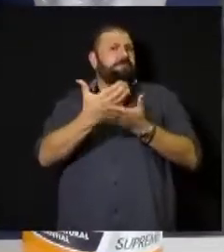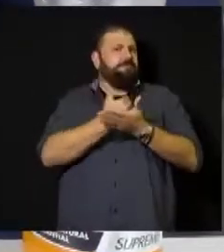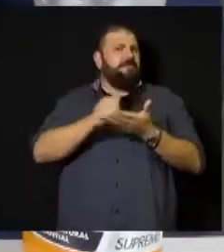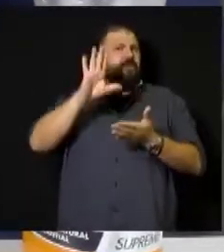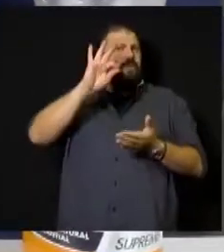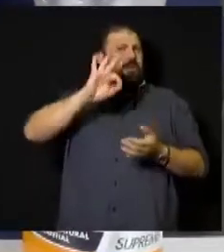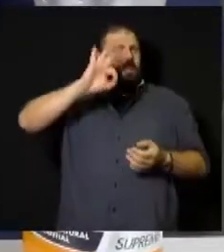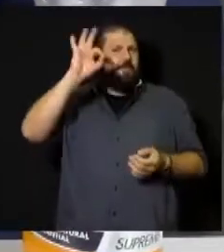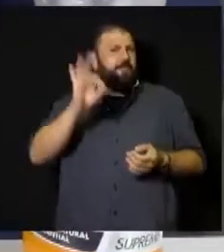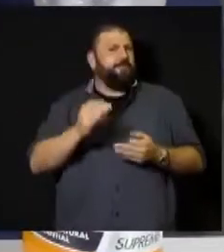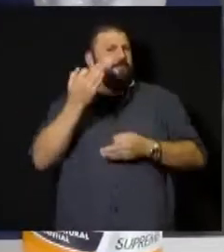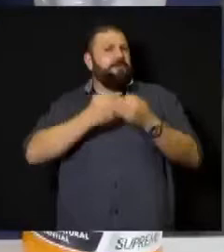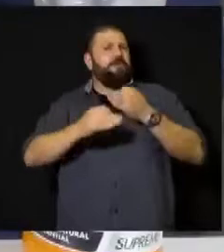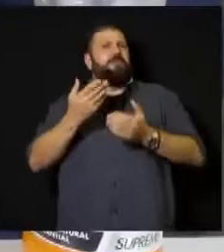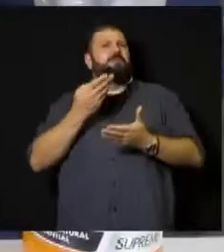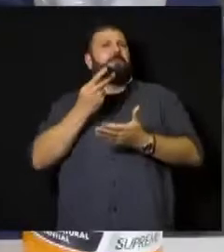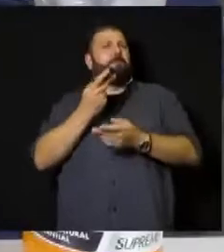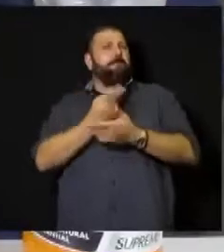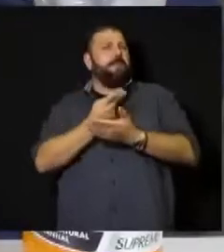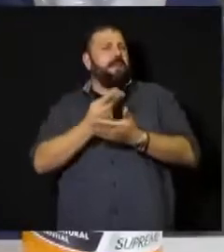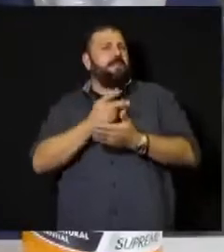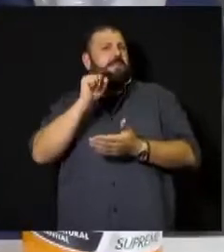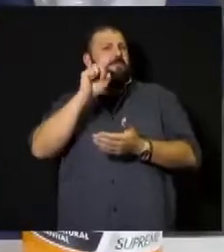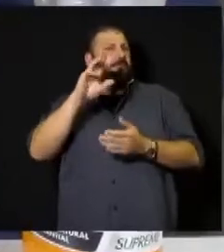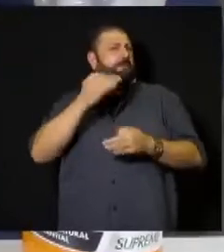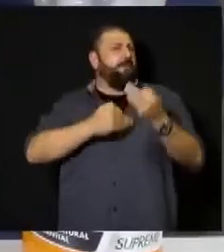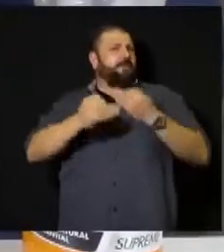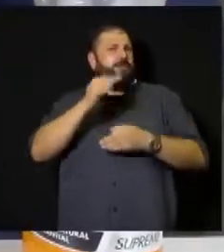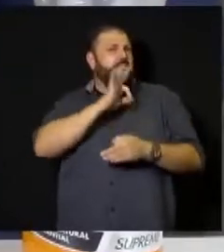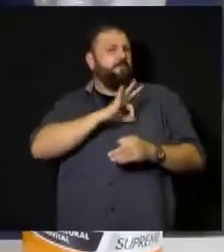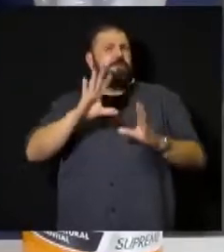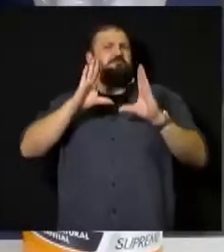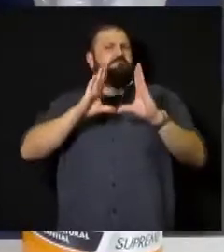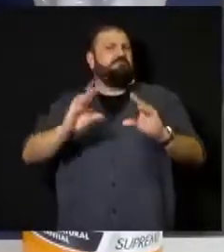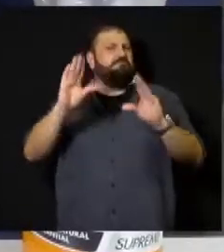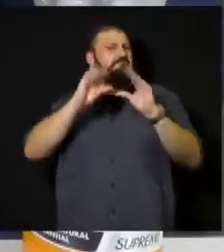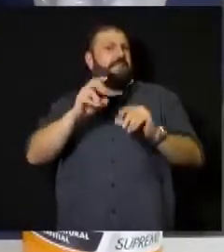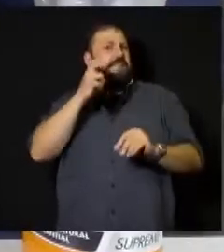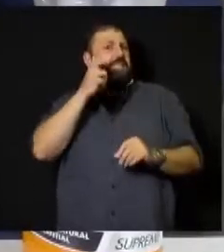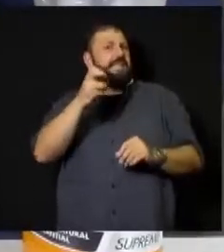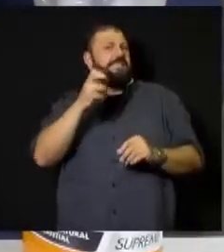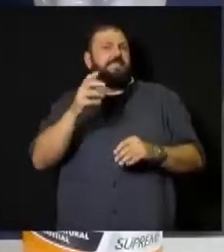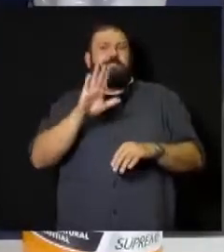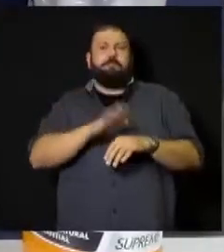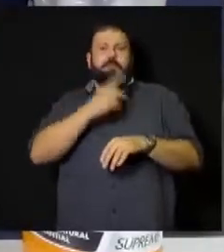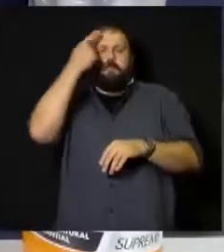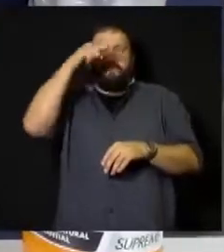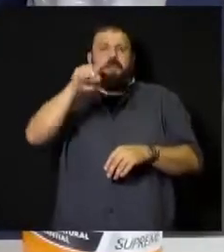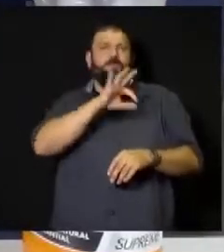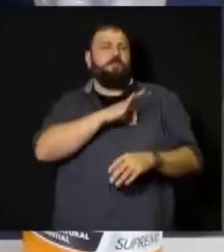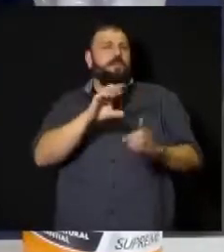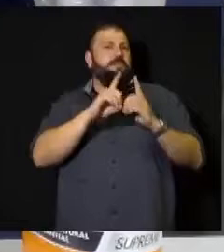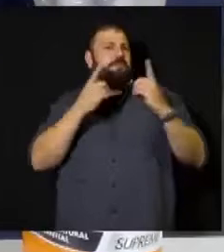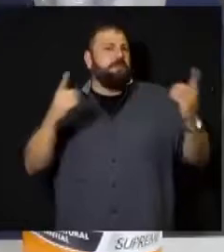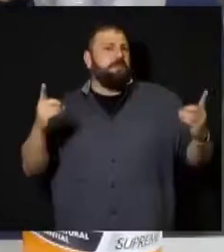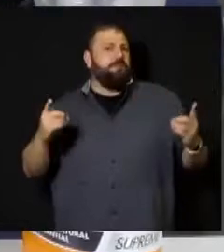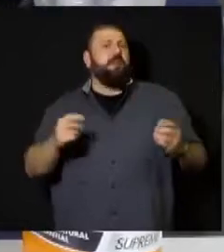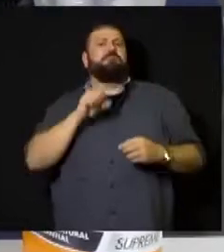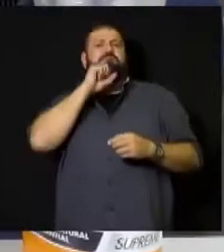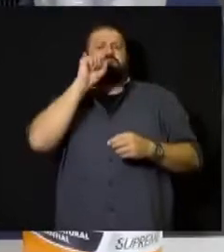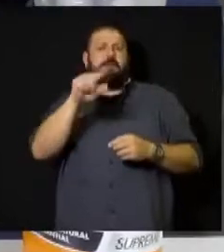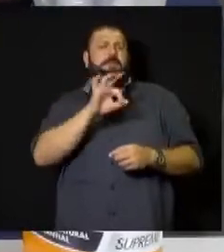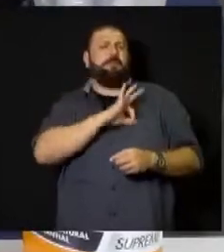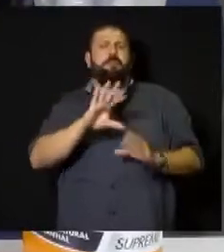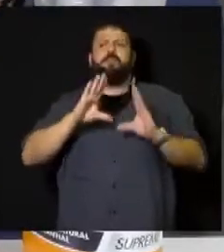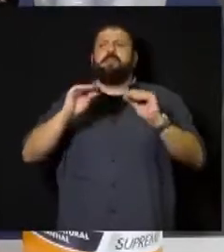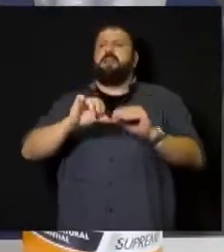the 40%, the advanced, the Silver Supreme. All of these we are going to teach him, and it's key for you to develop it. And